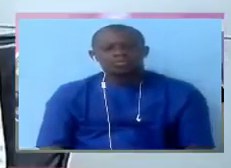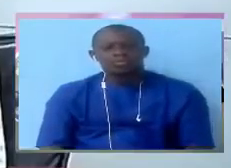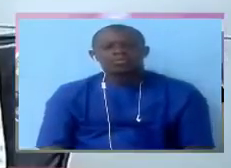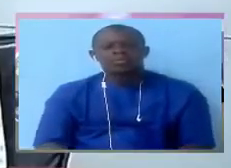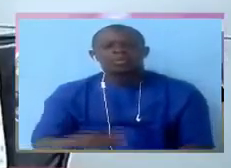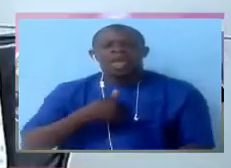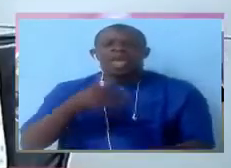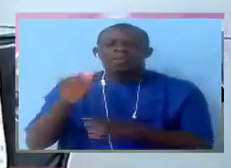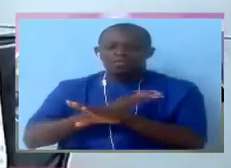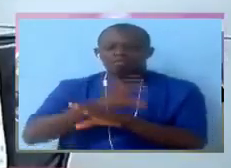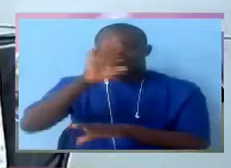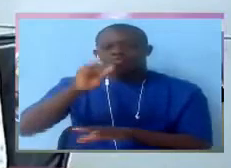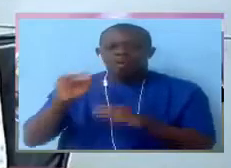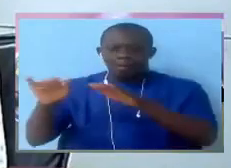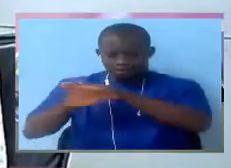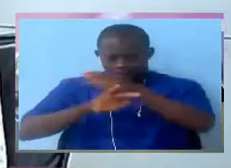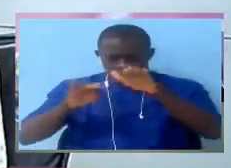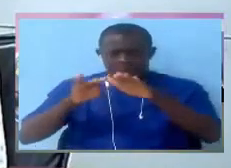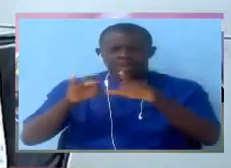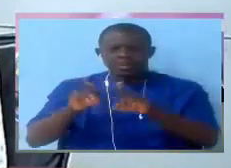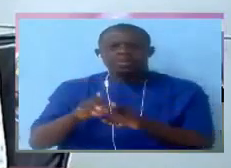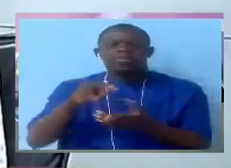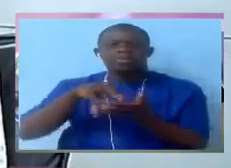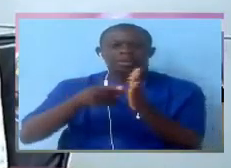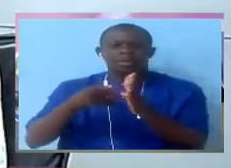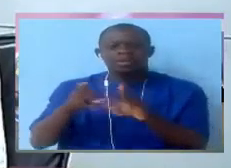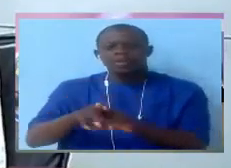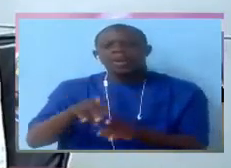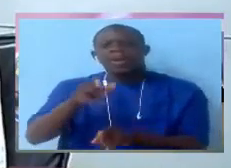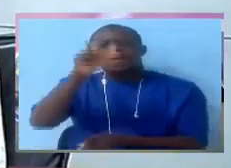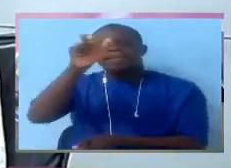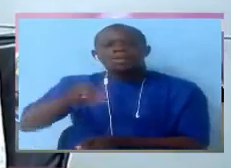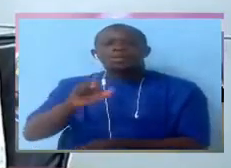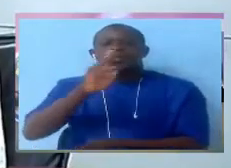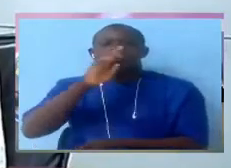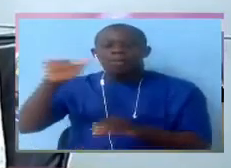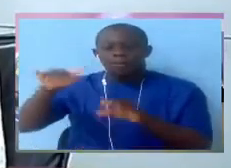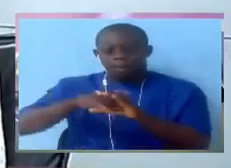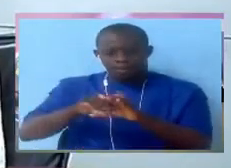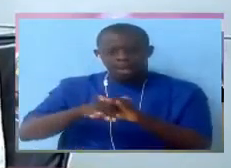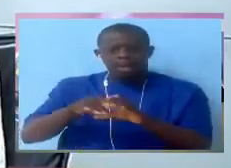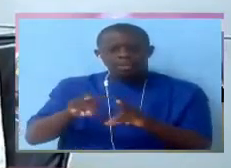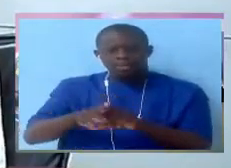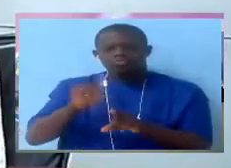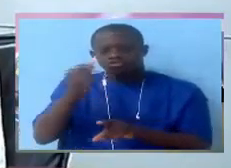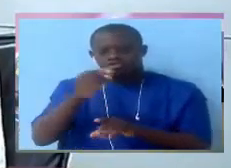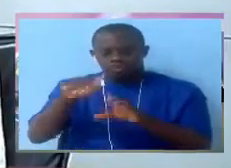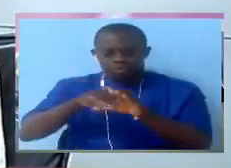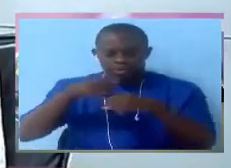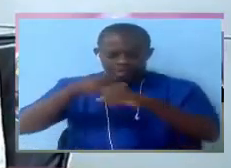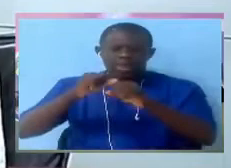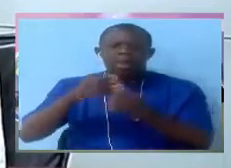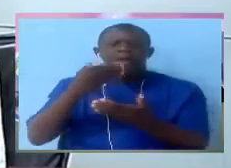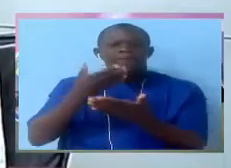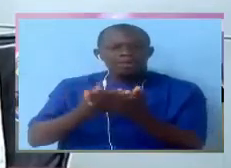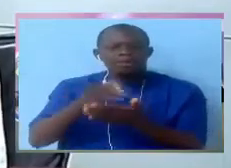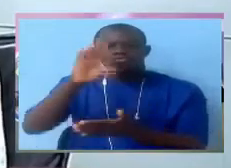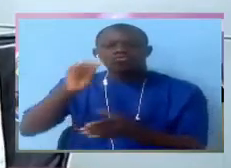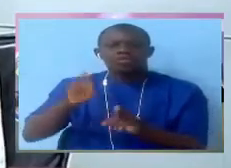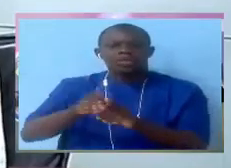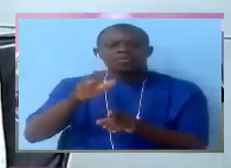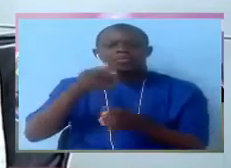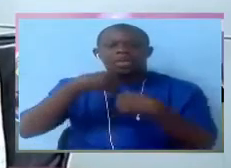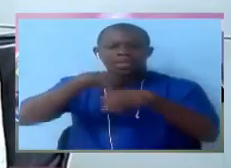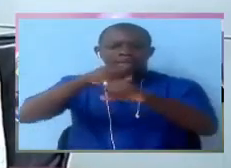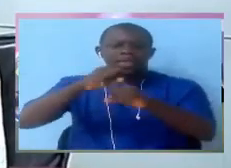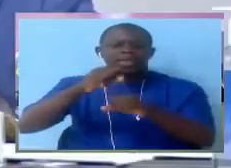basic recruitment training, then after mo def commando course, TGTT commandos. I did my basic recruiting and then I did a commando